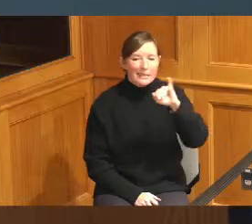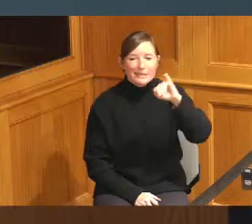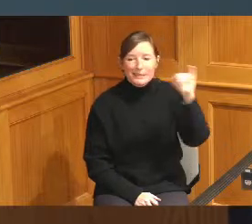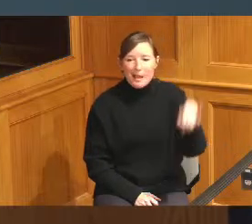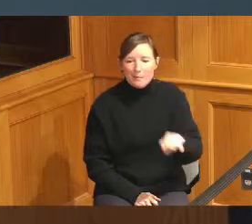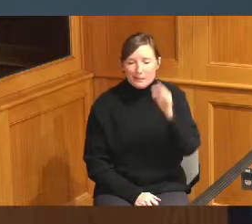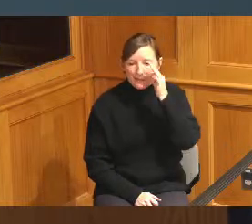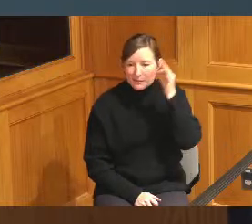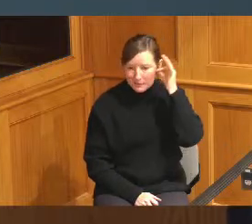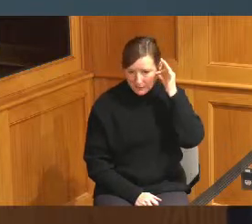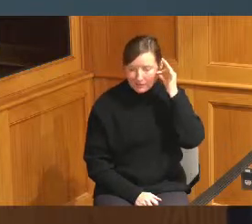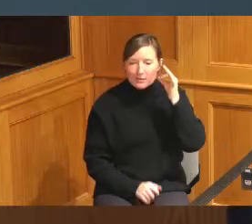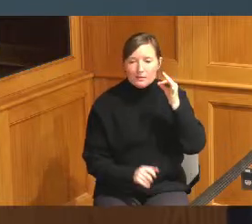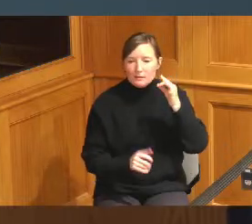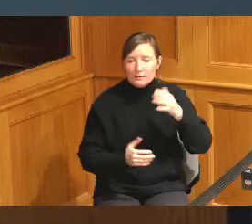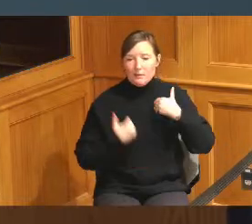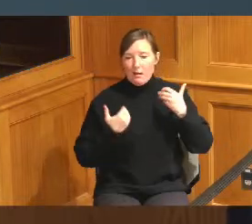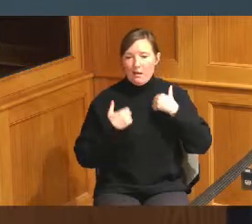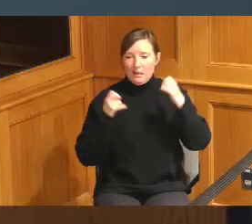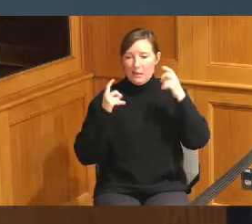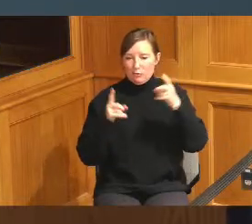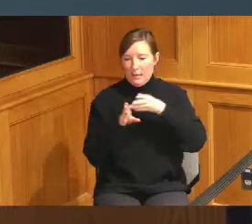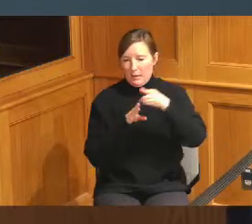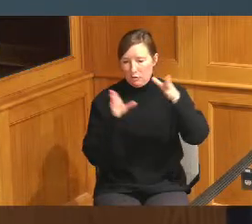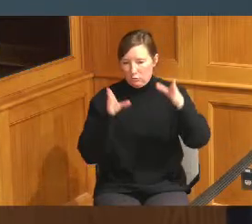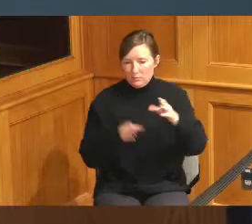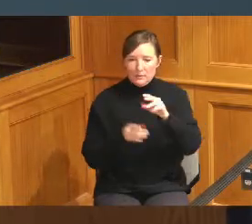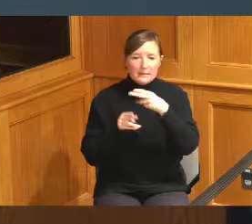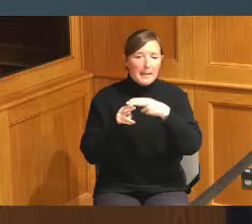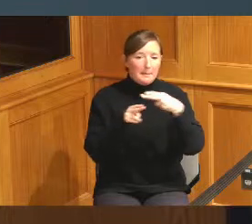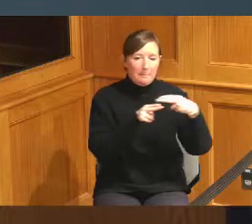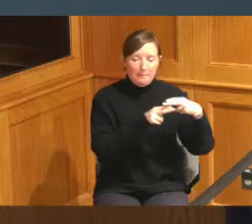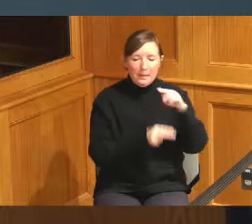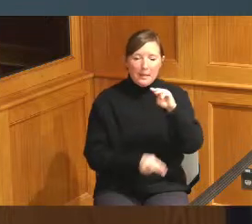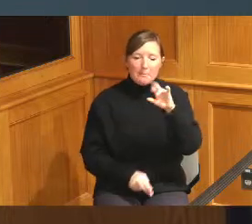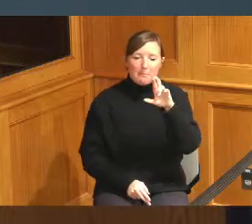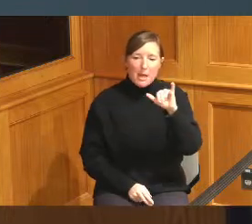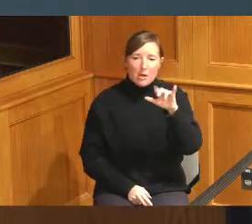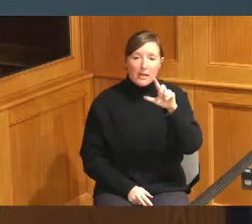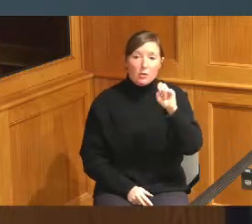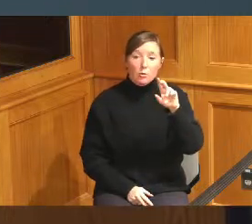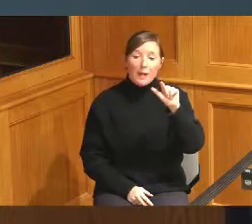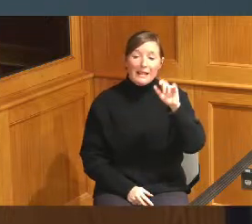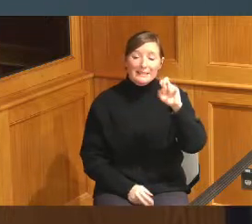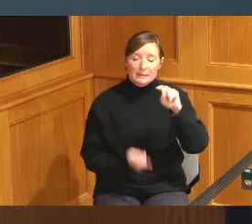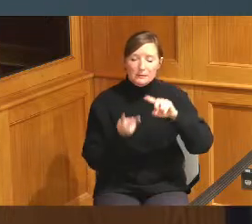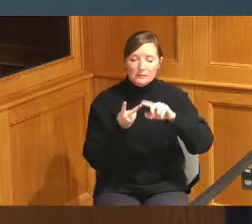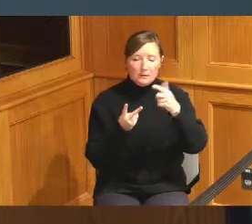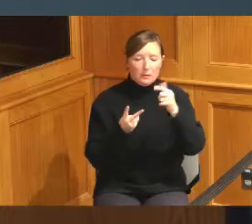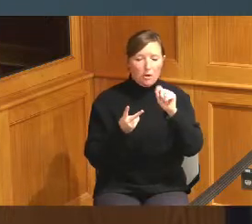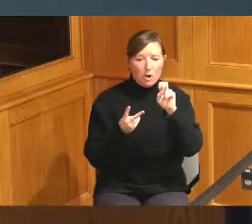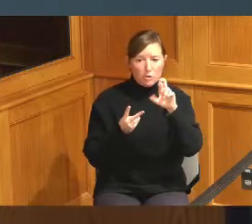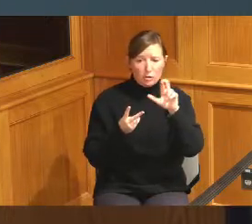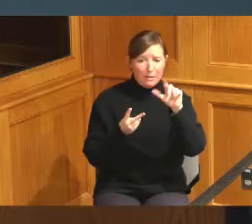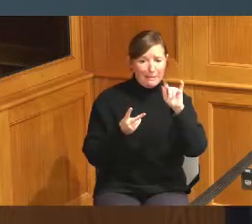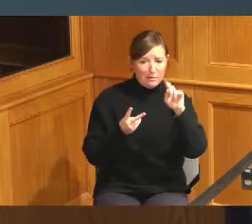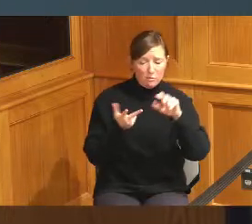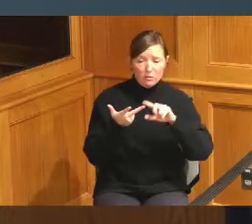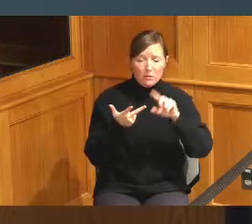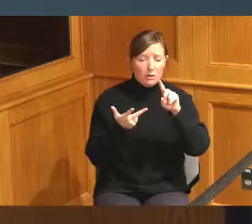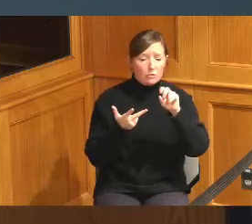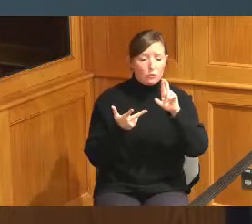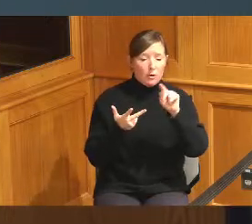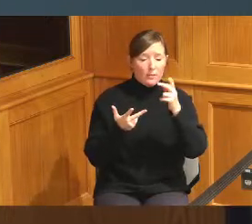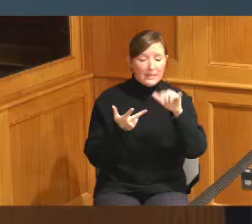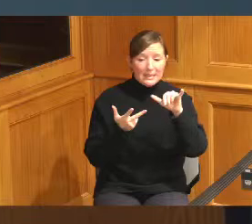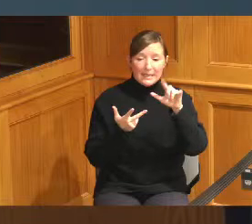by 7 young educators, Mary Lou Allison, Gardner Little, Dorothy Hanley